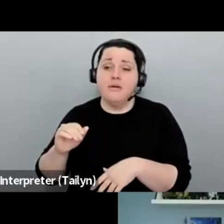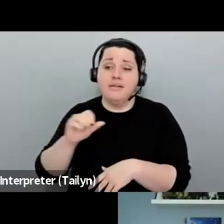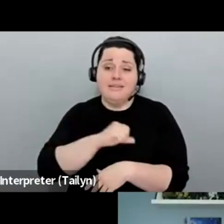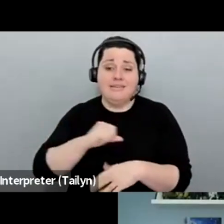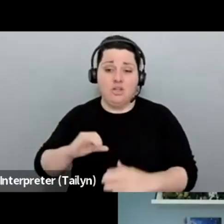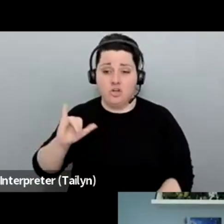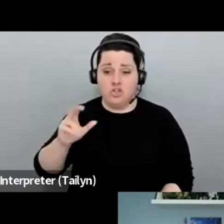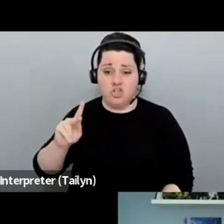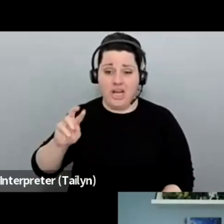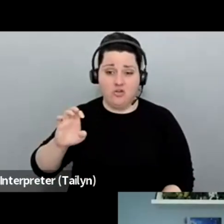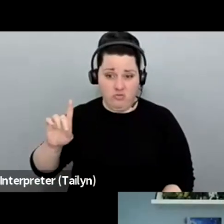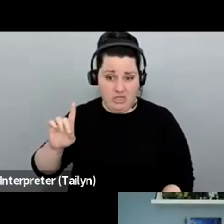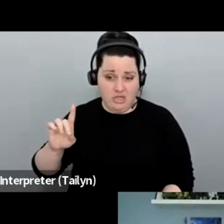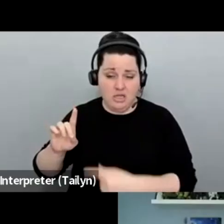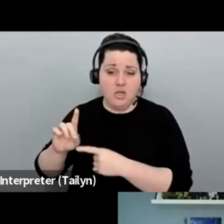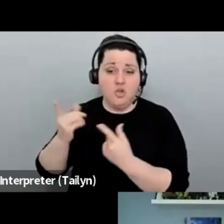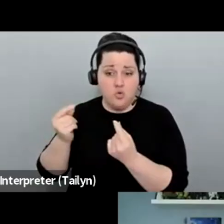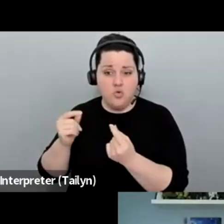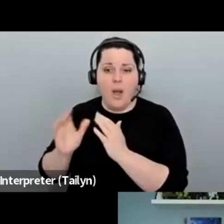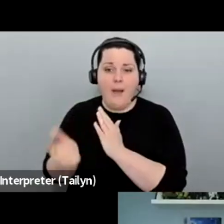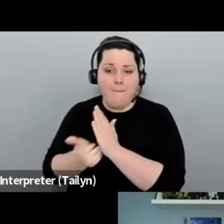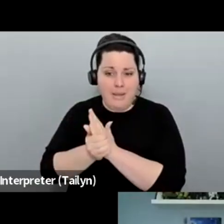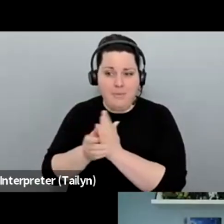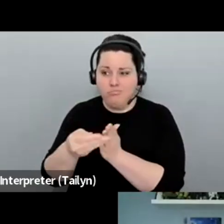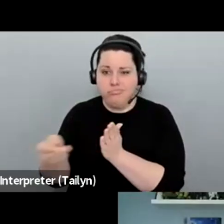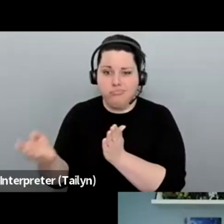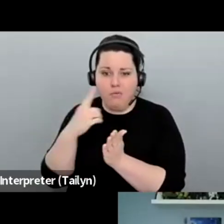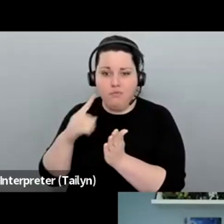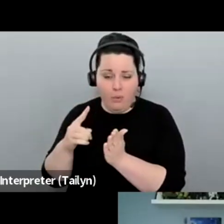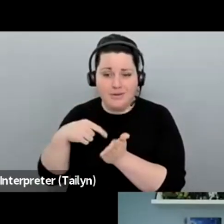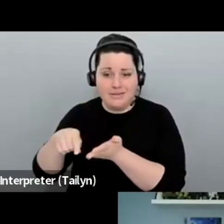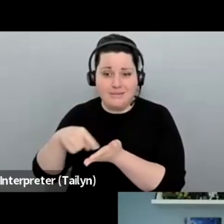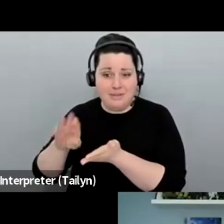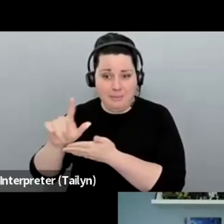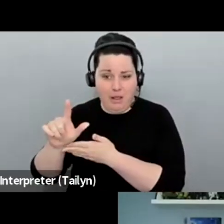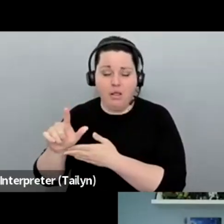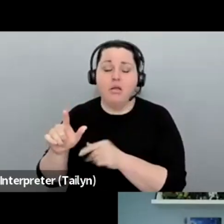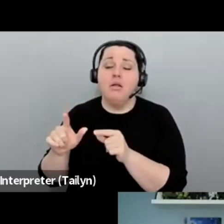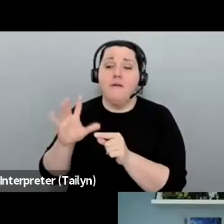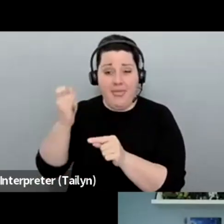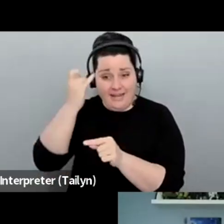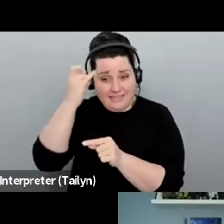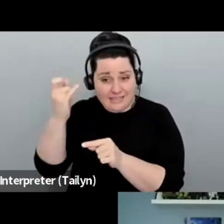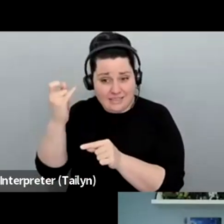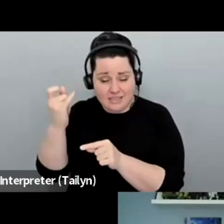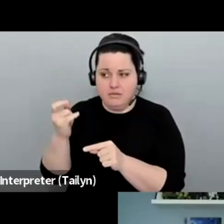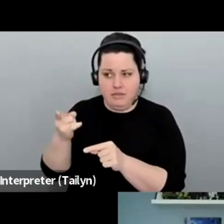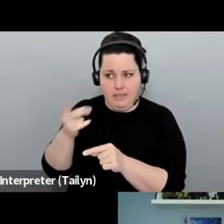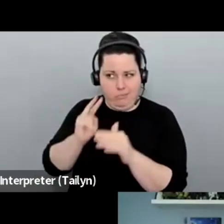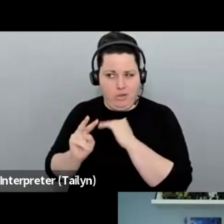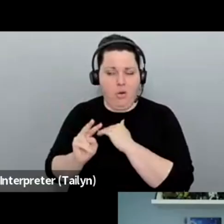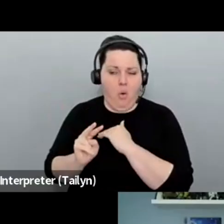Senator Jack Reed started passing around an amendment for the upcoming spending bill. And the idea of this is he saw what was